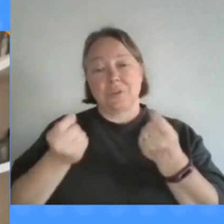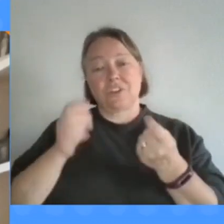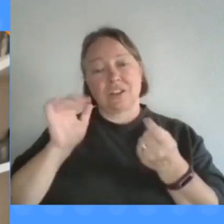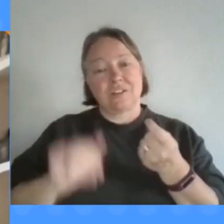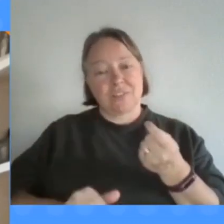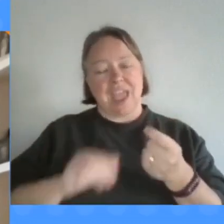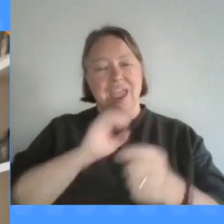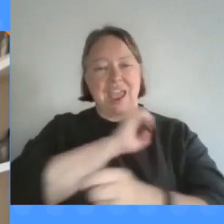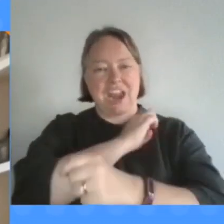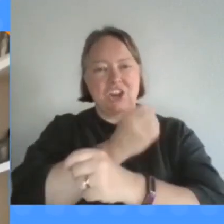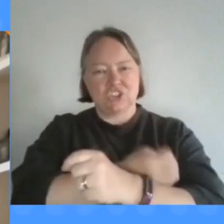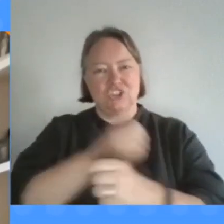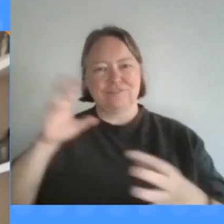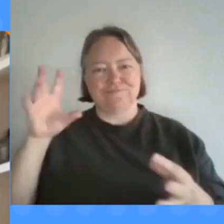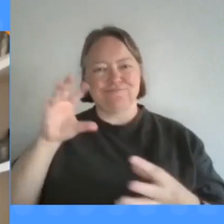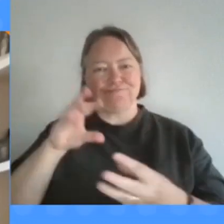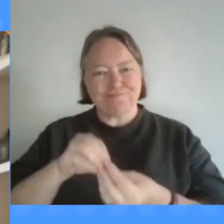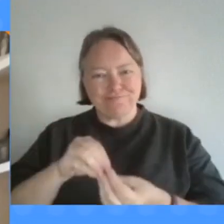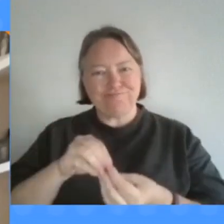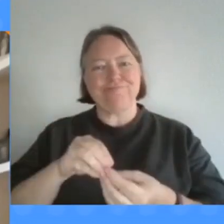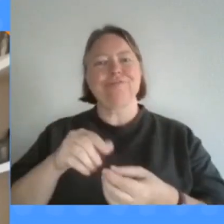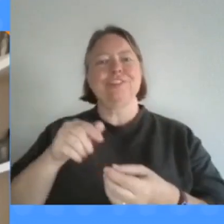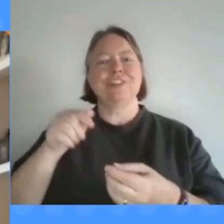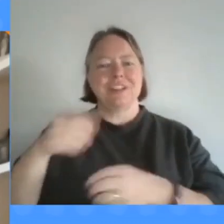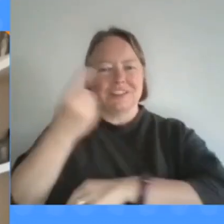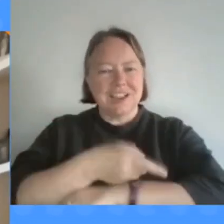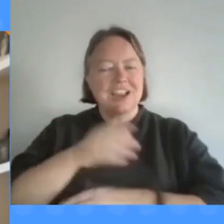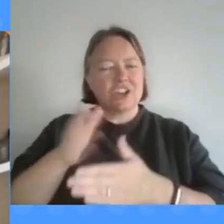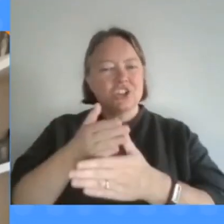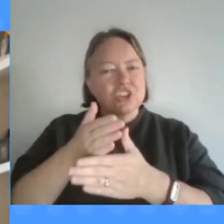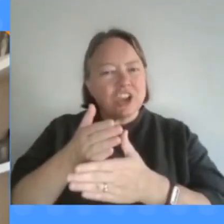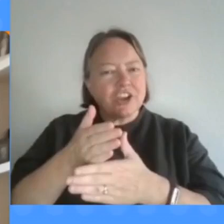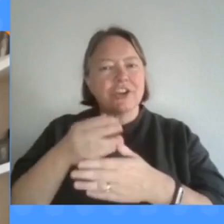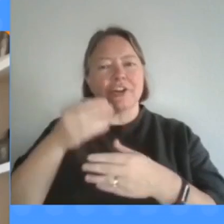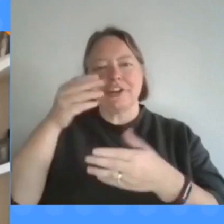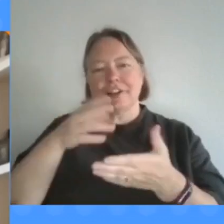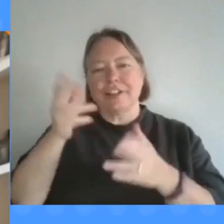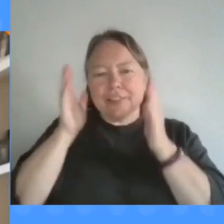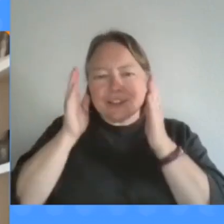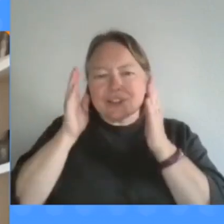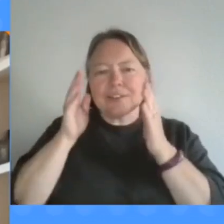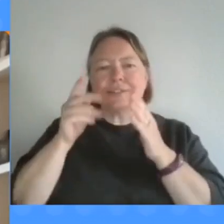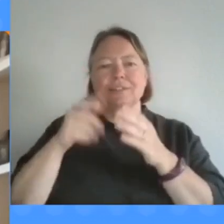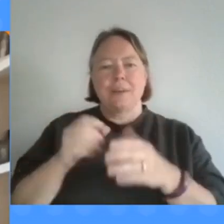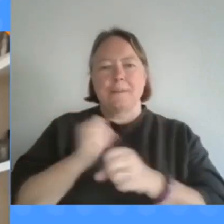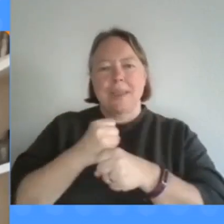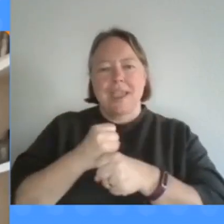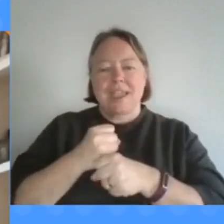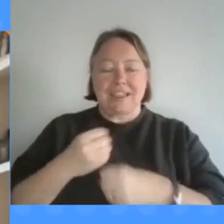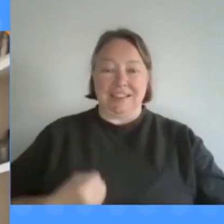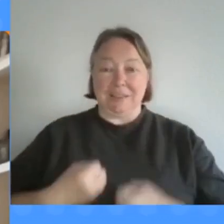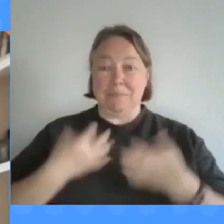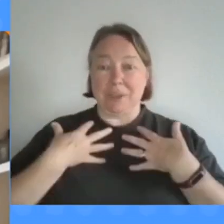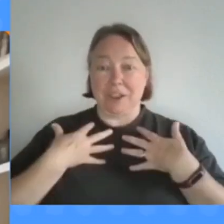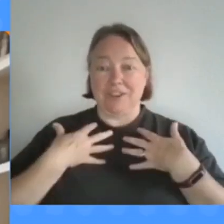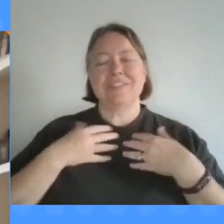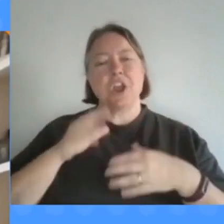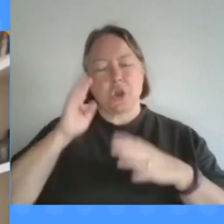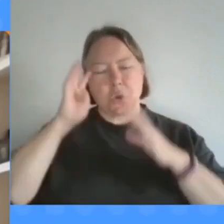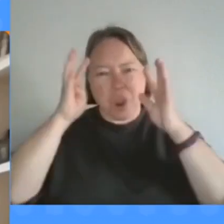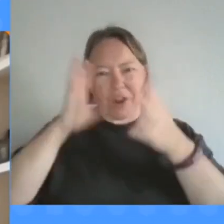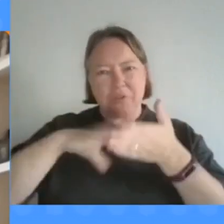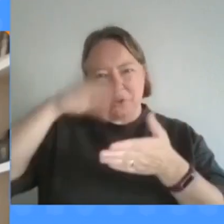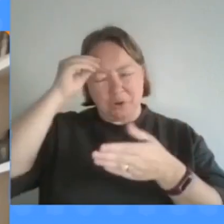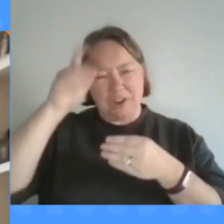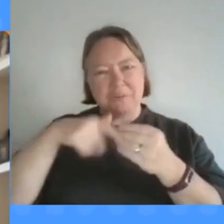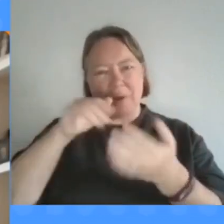collective energy. It's a day to share, to listen, to make, to get inspired. That's what creative learning is all